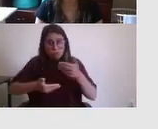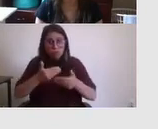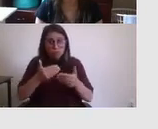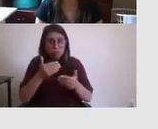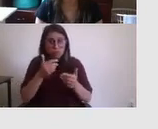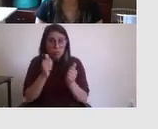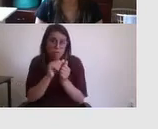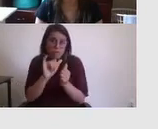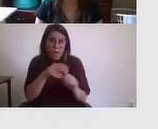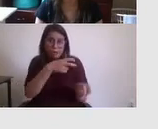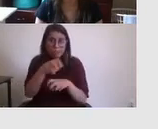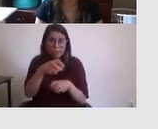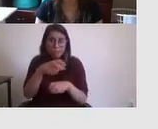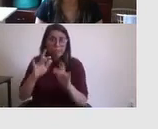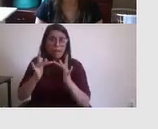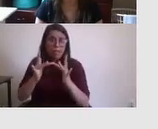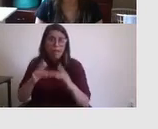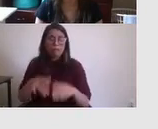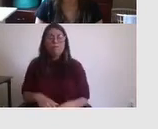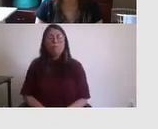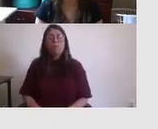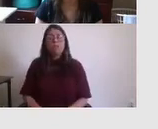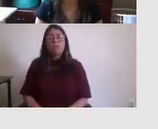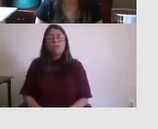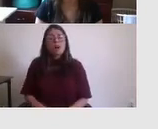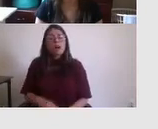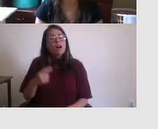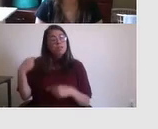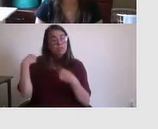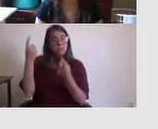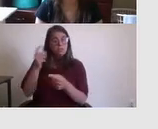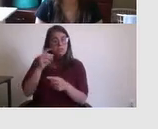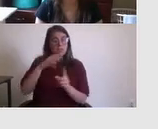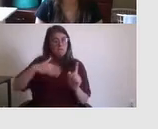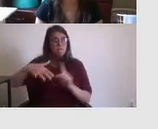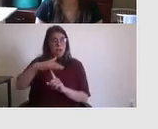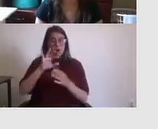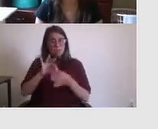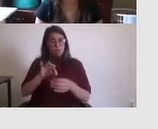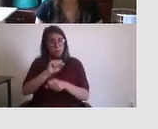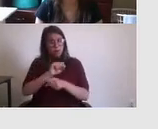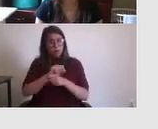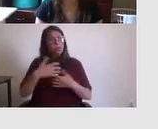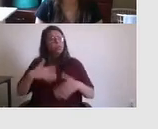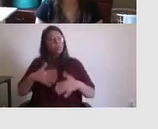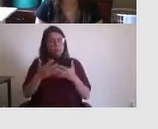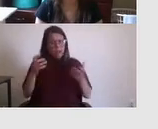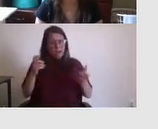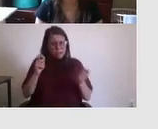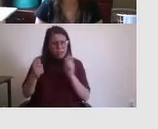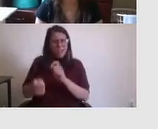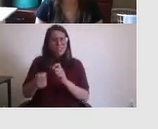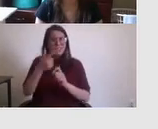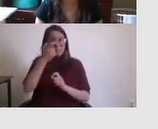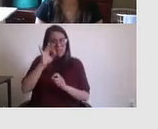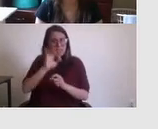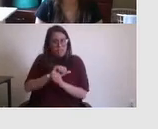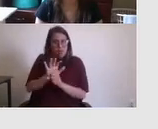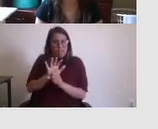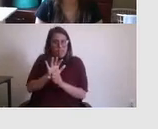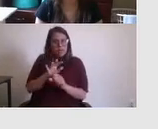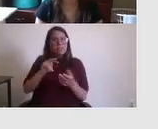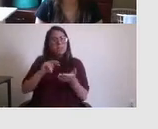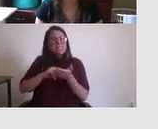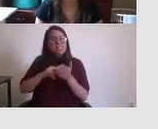imagine, the changes in the workplace that have been created by this pandemic has heightened the expectation there